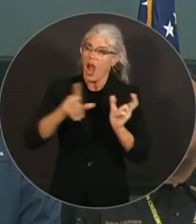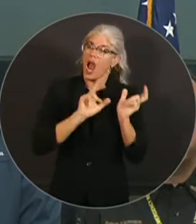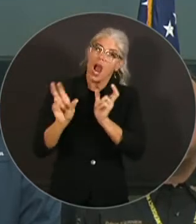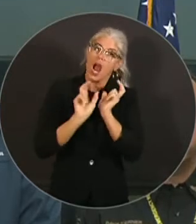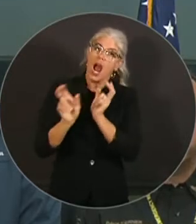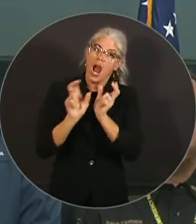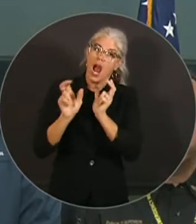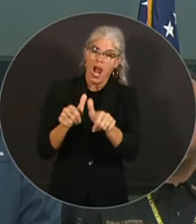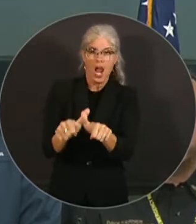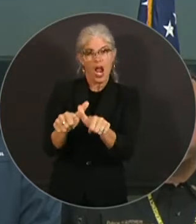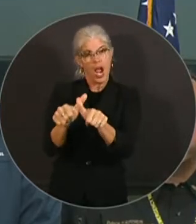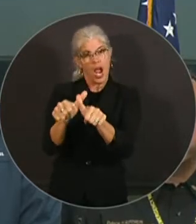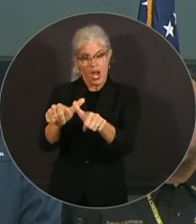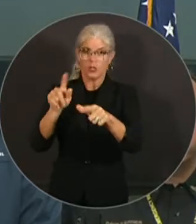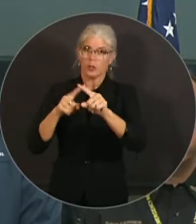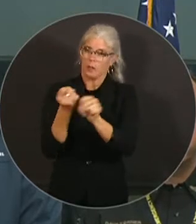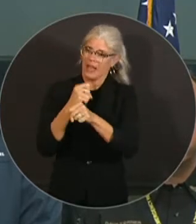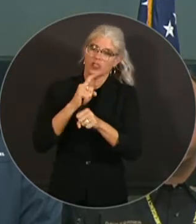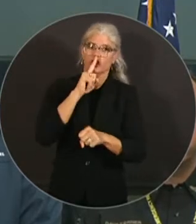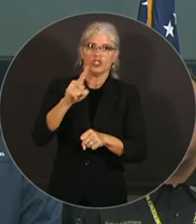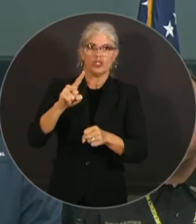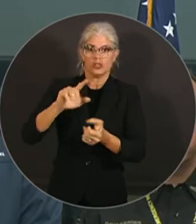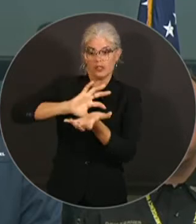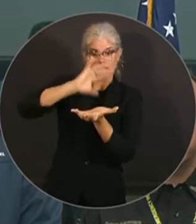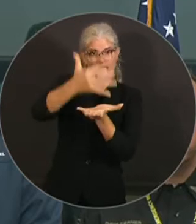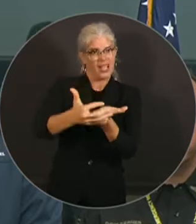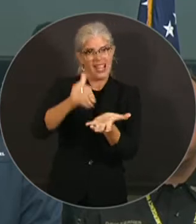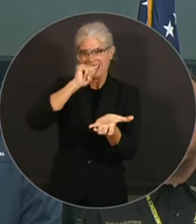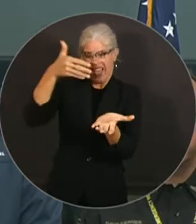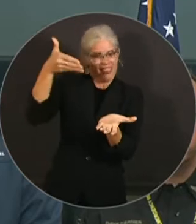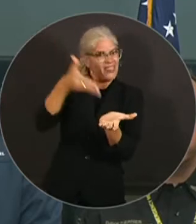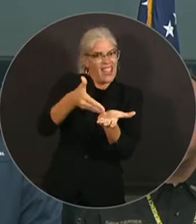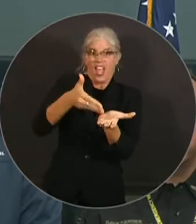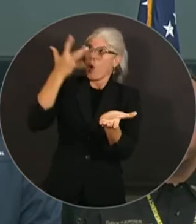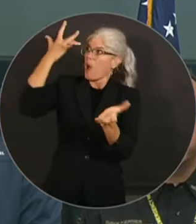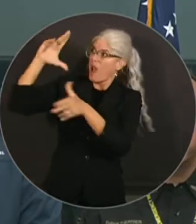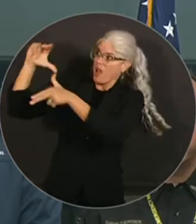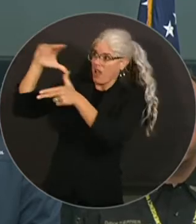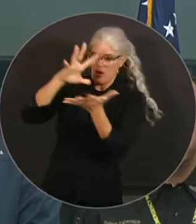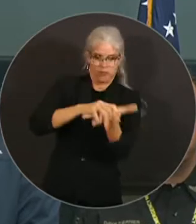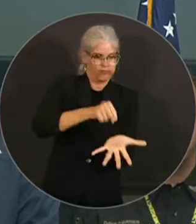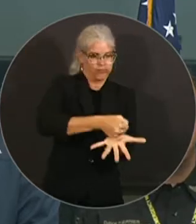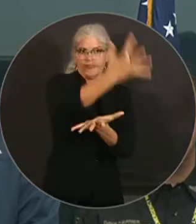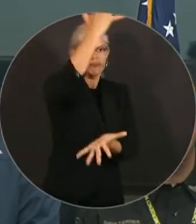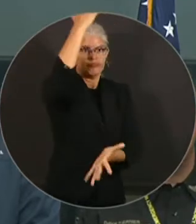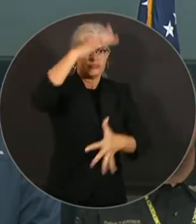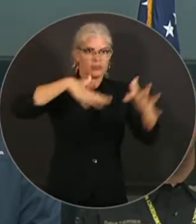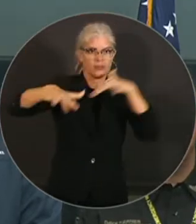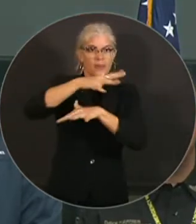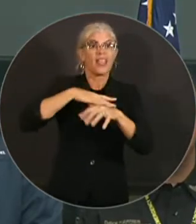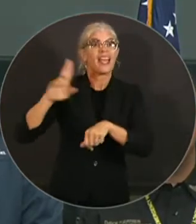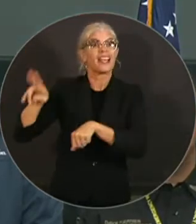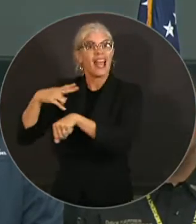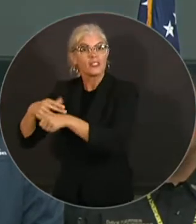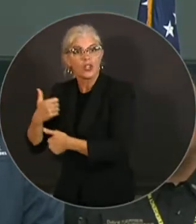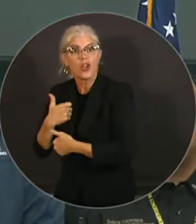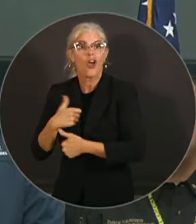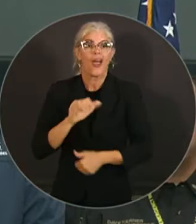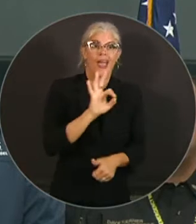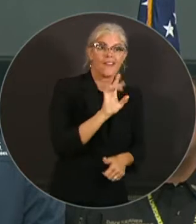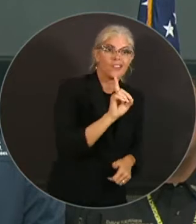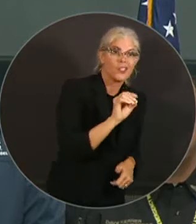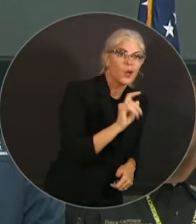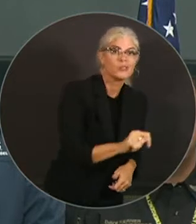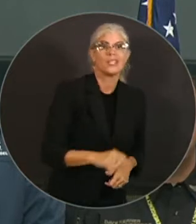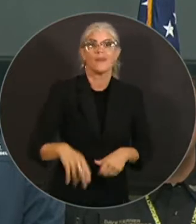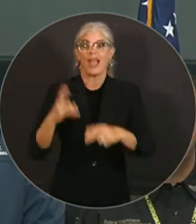harm that could happen once the storm goes. Florida National Guard, State Guard, additional FDOT personnel, and Florida Highway Patrol are